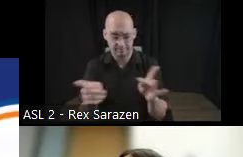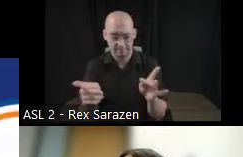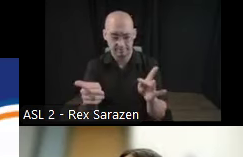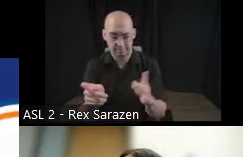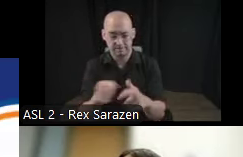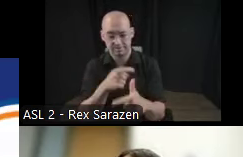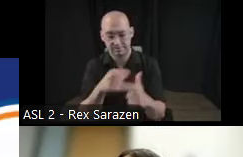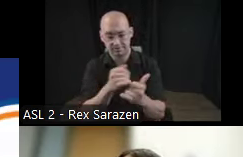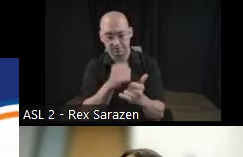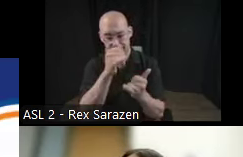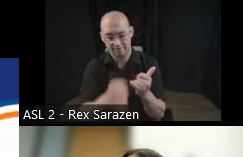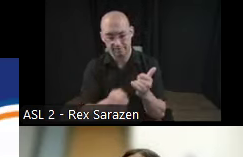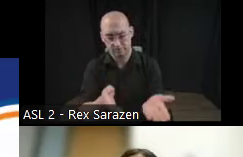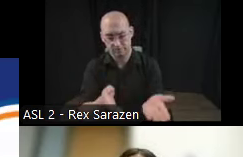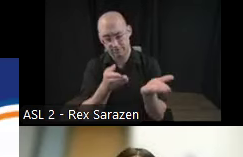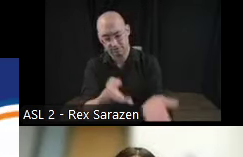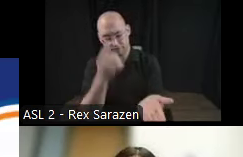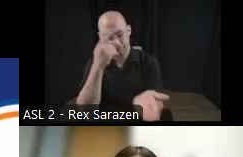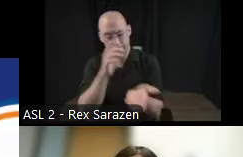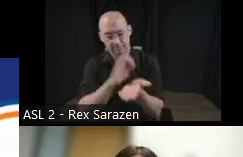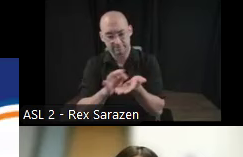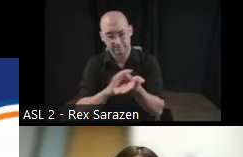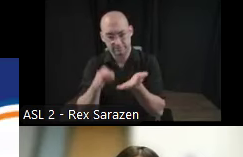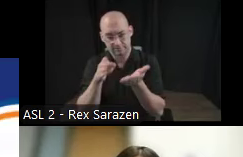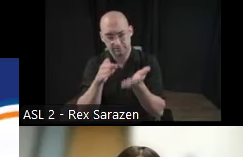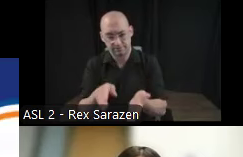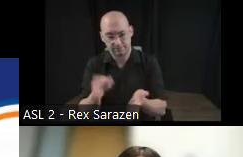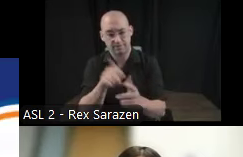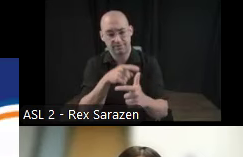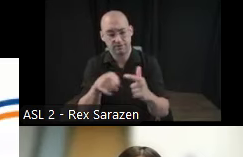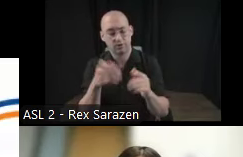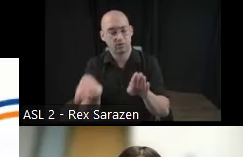our secretary, and then we will close around 2 o'clock.